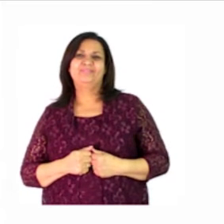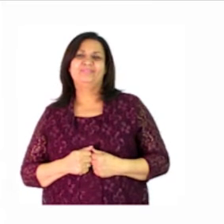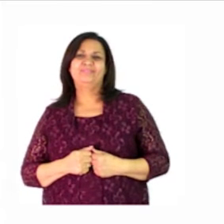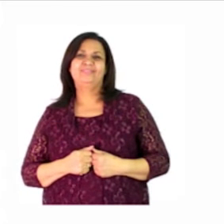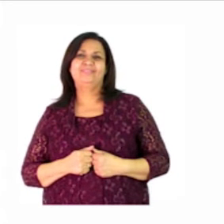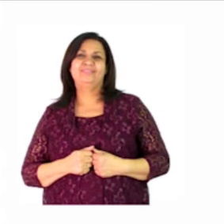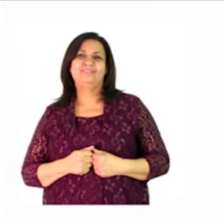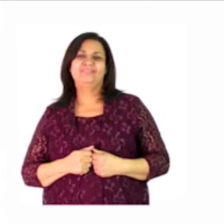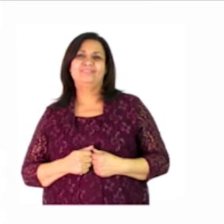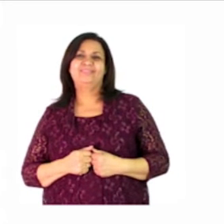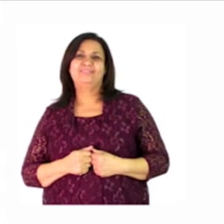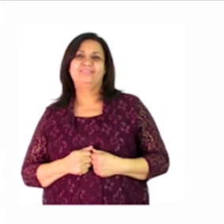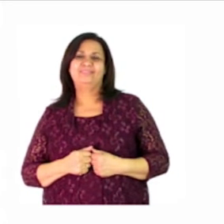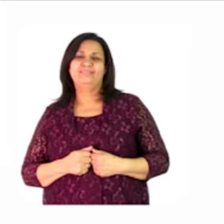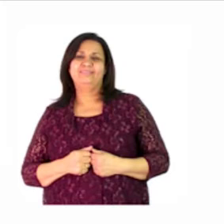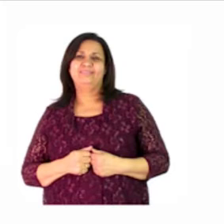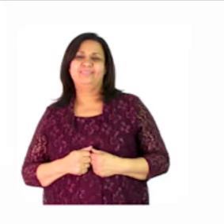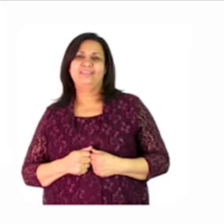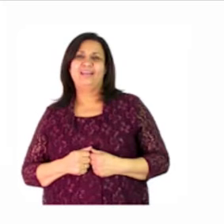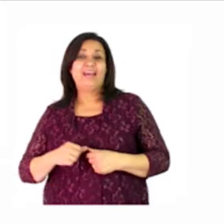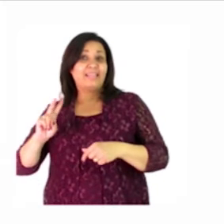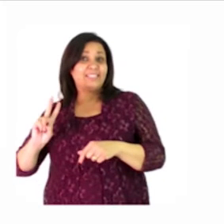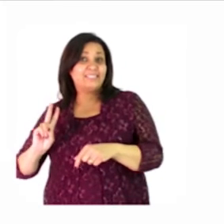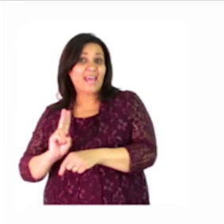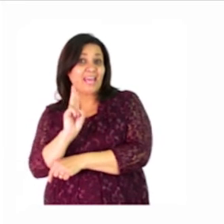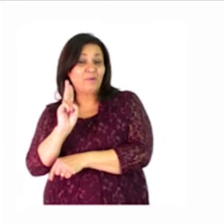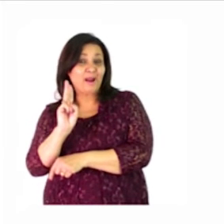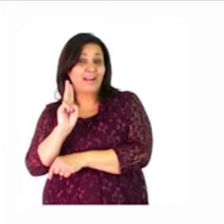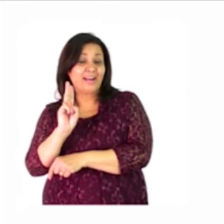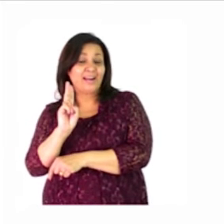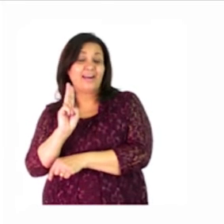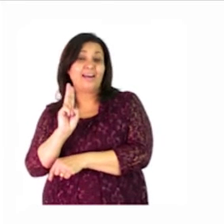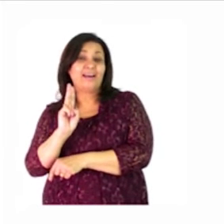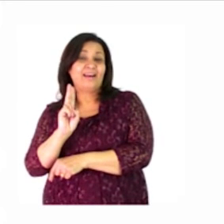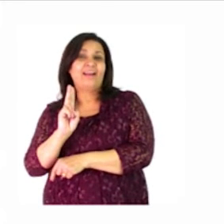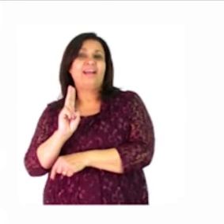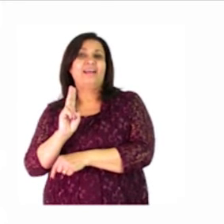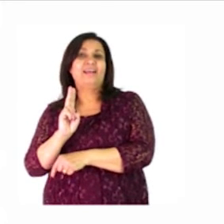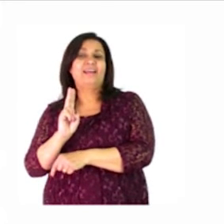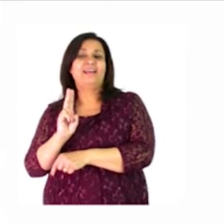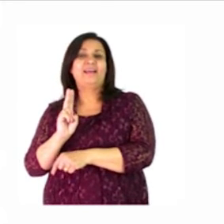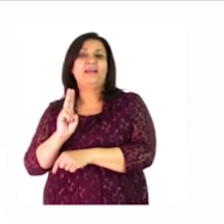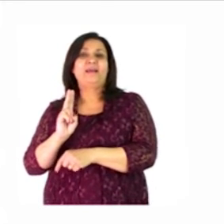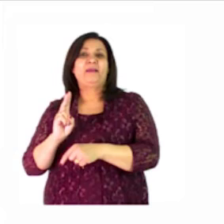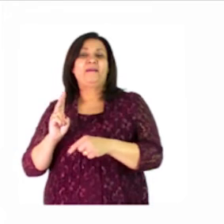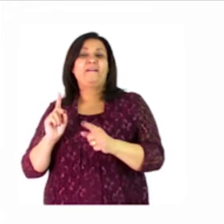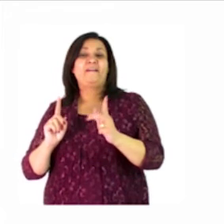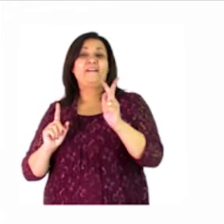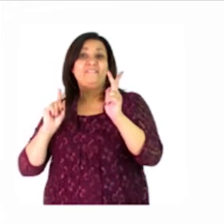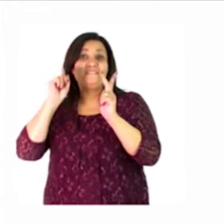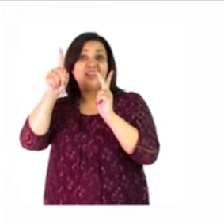call the first fisherman Andy. And then we have fisherman